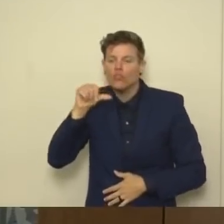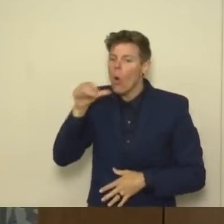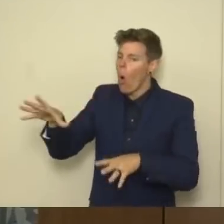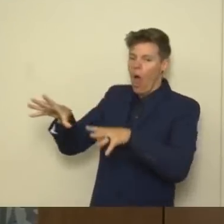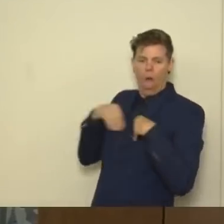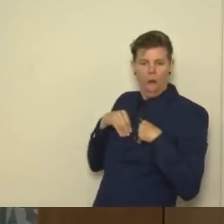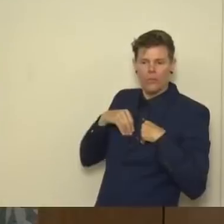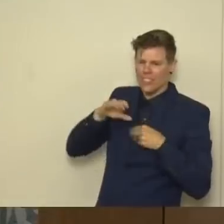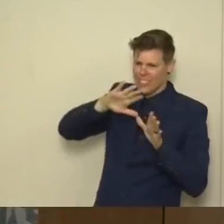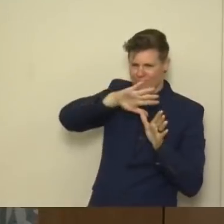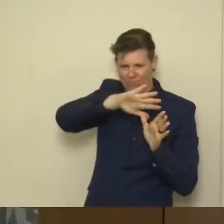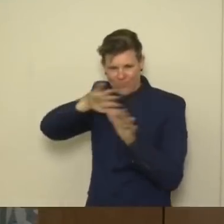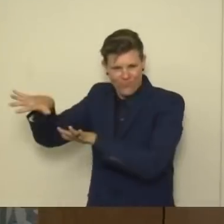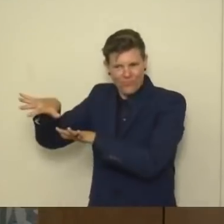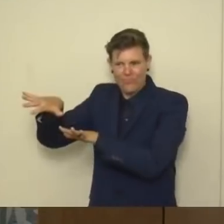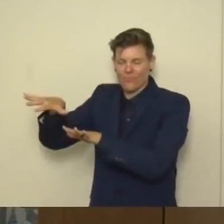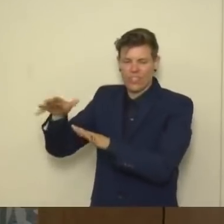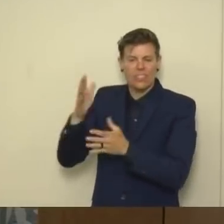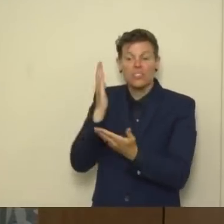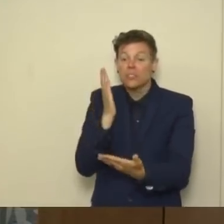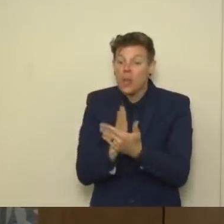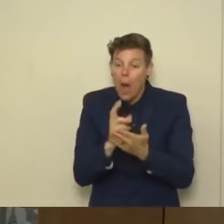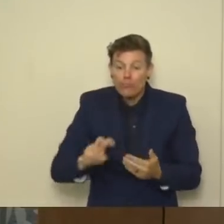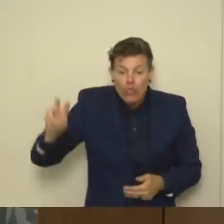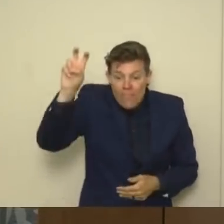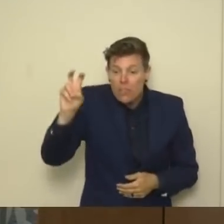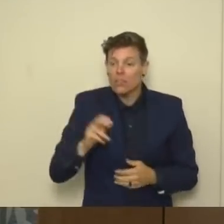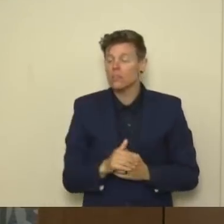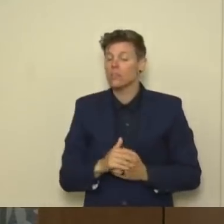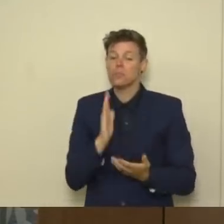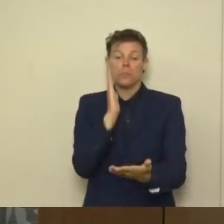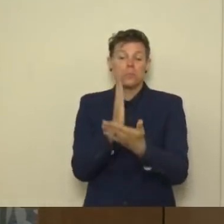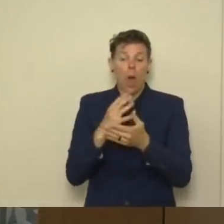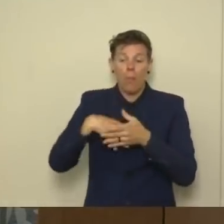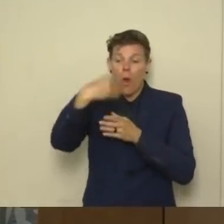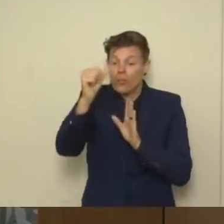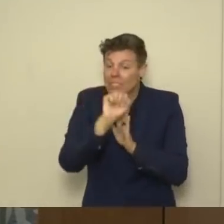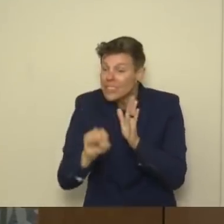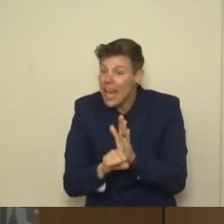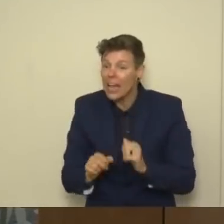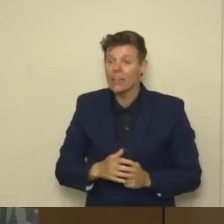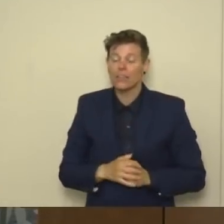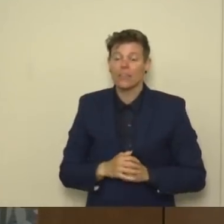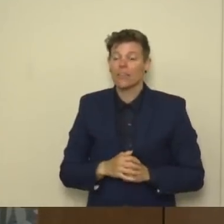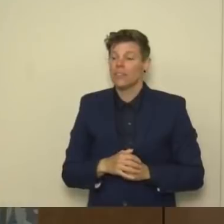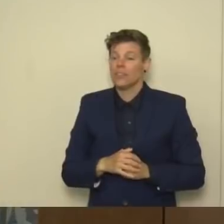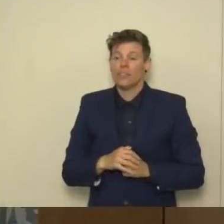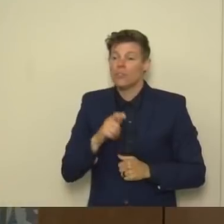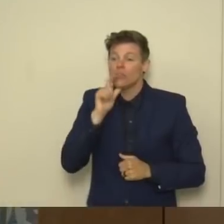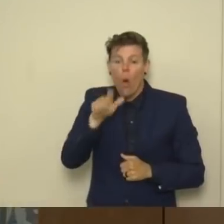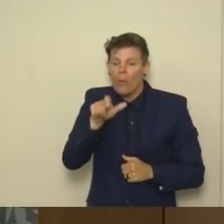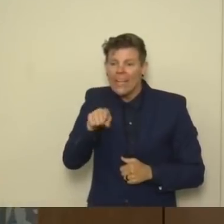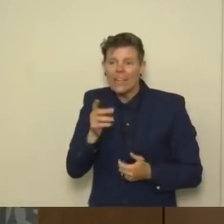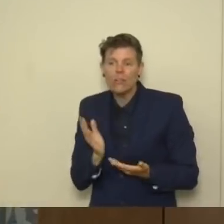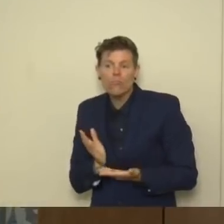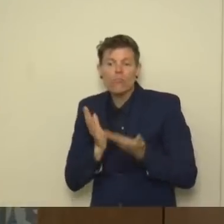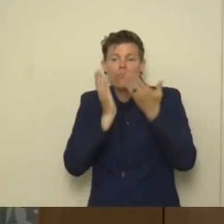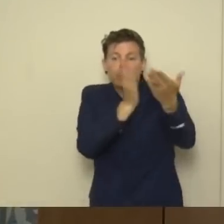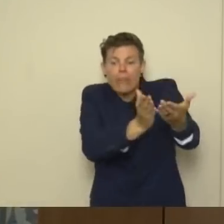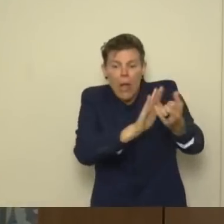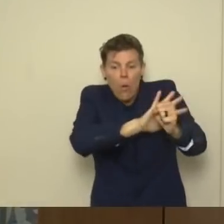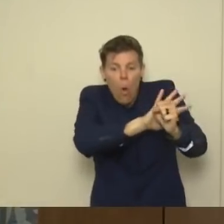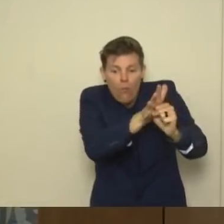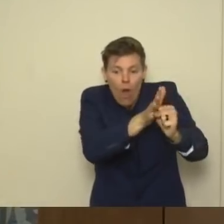out of state unnecessarily, stop doing that. You are bringing COVID. You are taking COVID. And